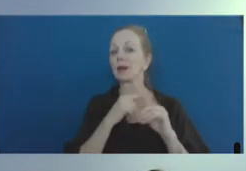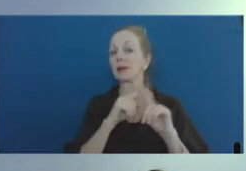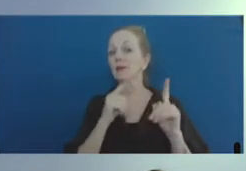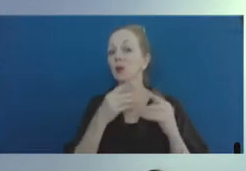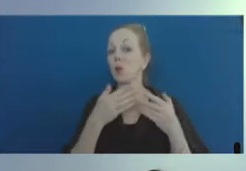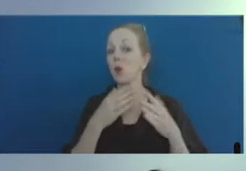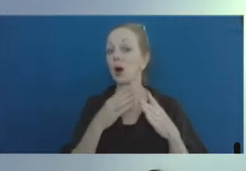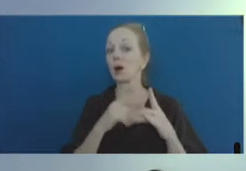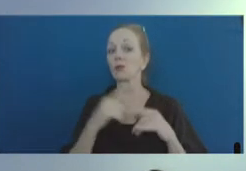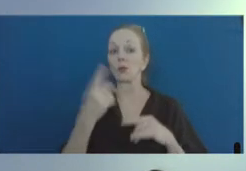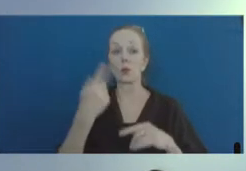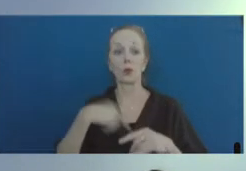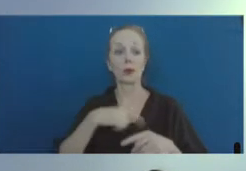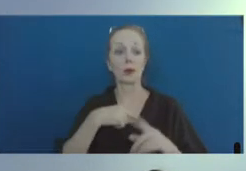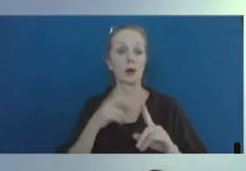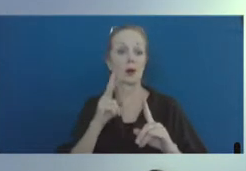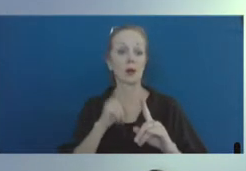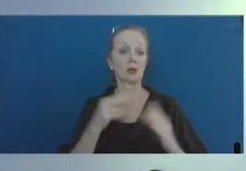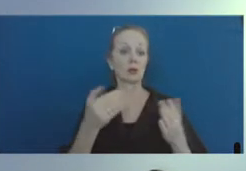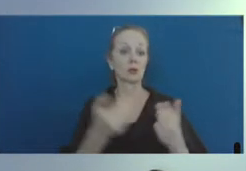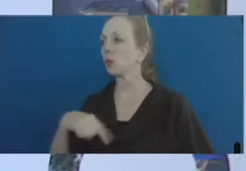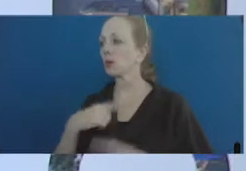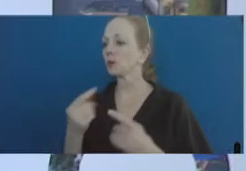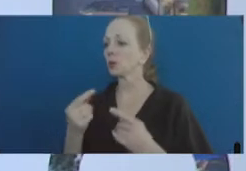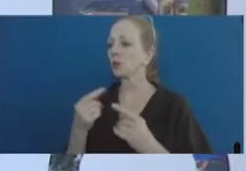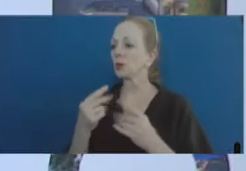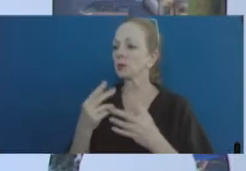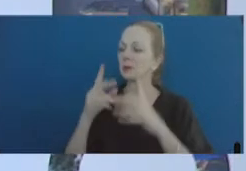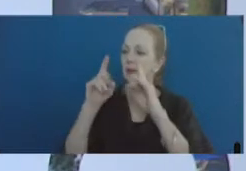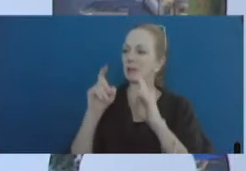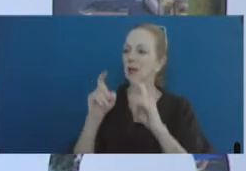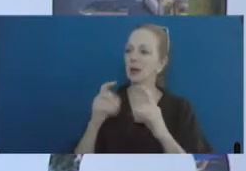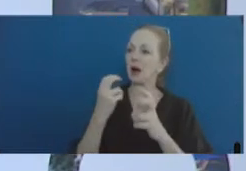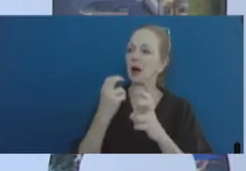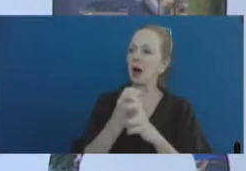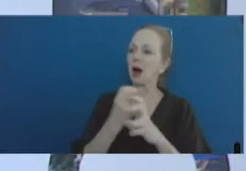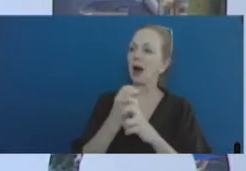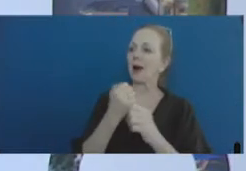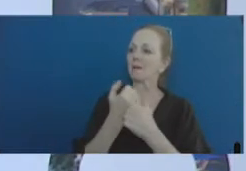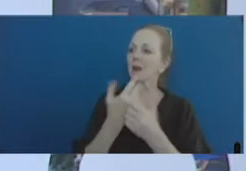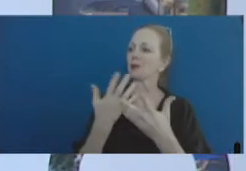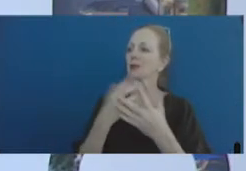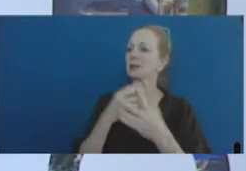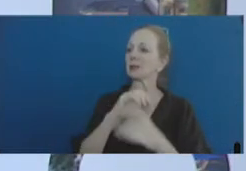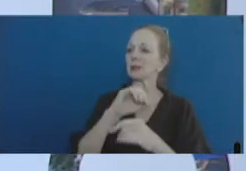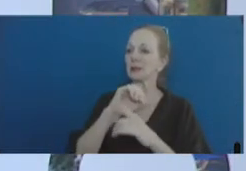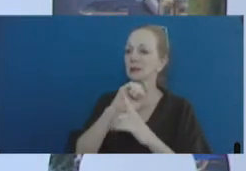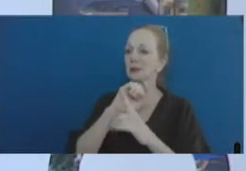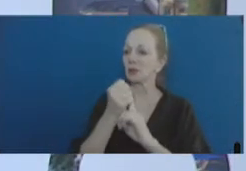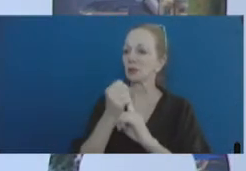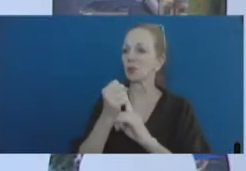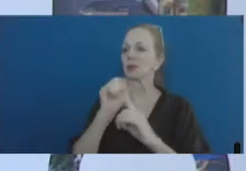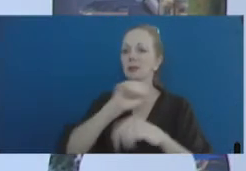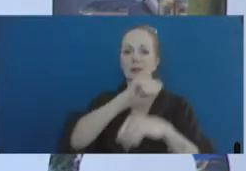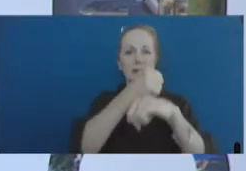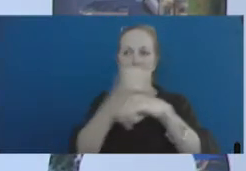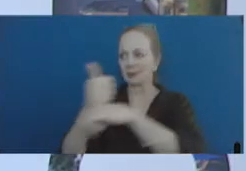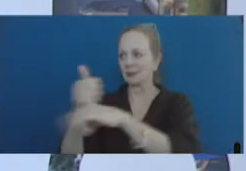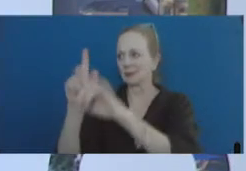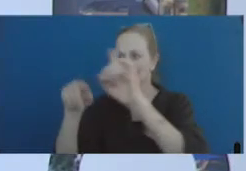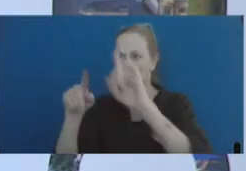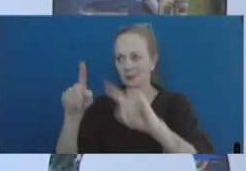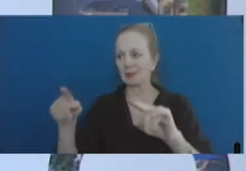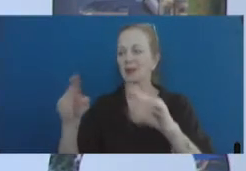if we now apply the new rules to some of these plans. Every site's different. It depends on how it's shaped and what the